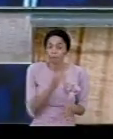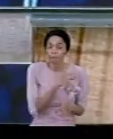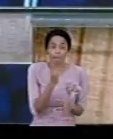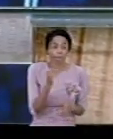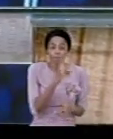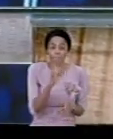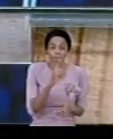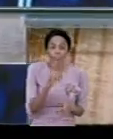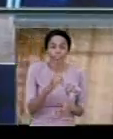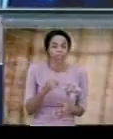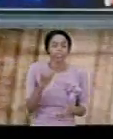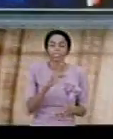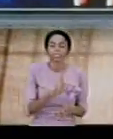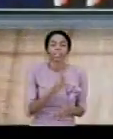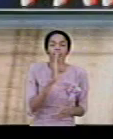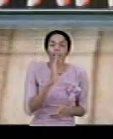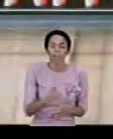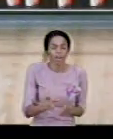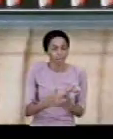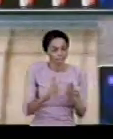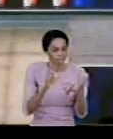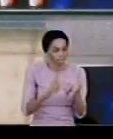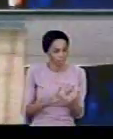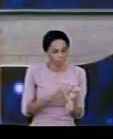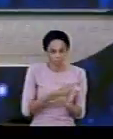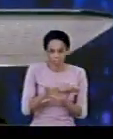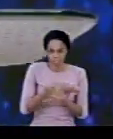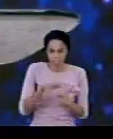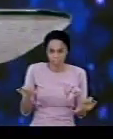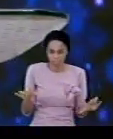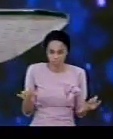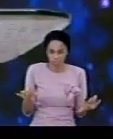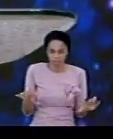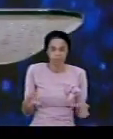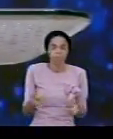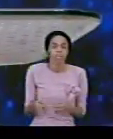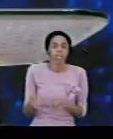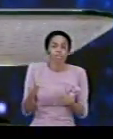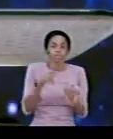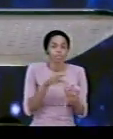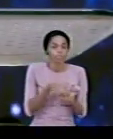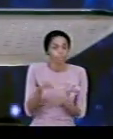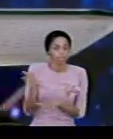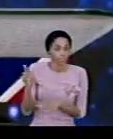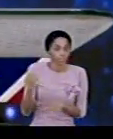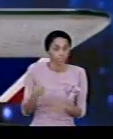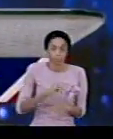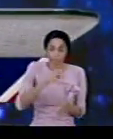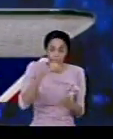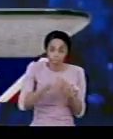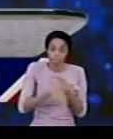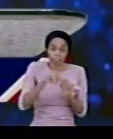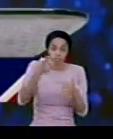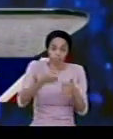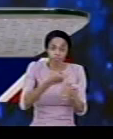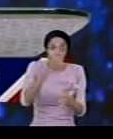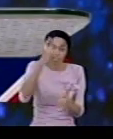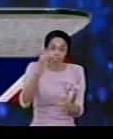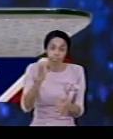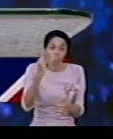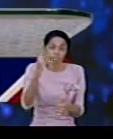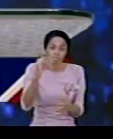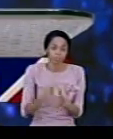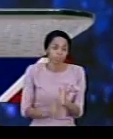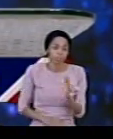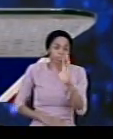everywhere. They are lawless. Look at them. 1 Timothy chapter 1, reading from